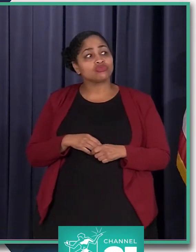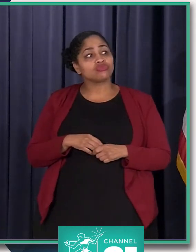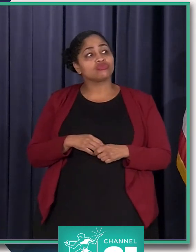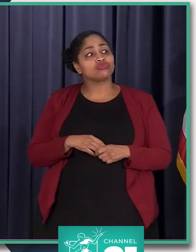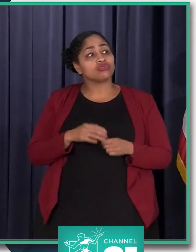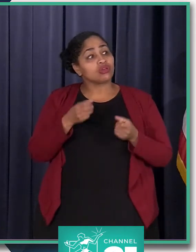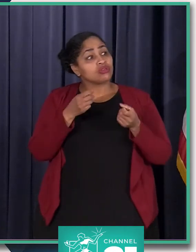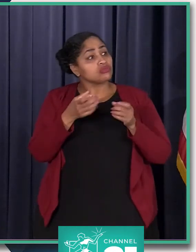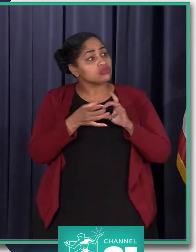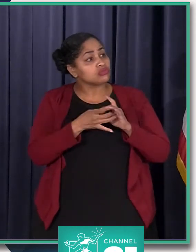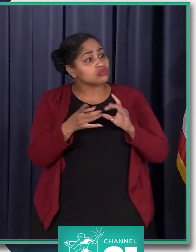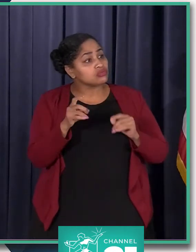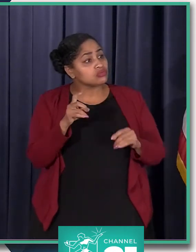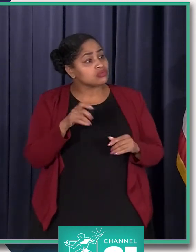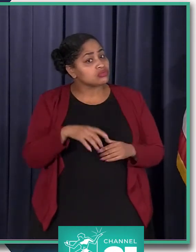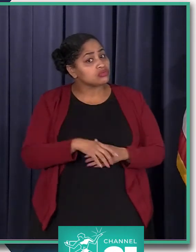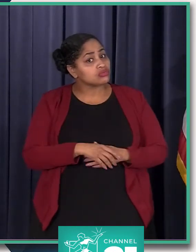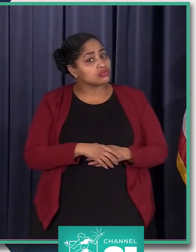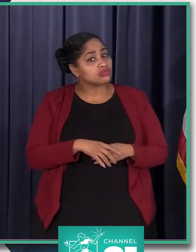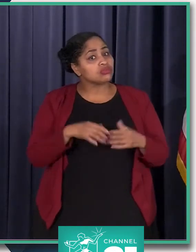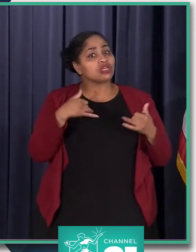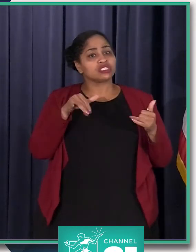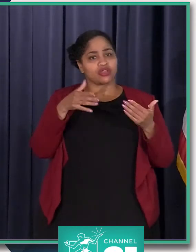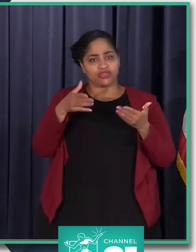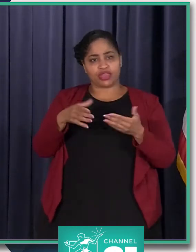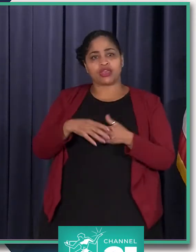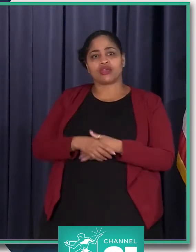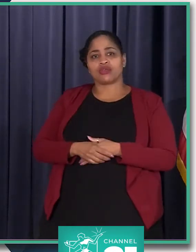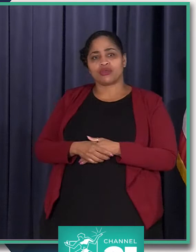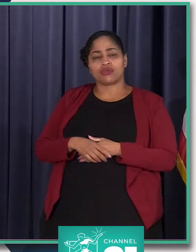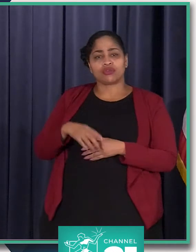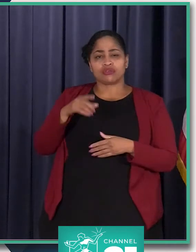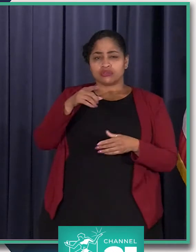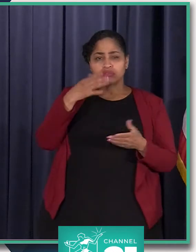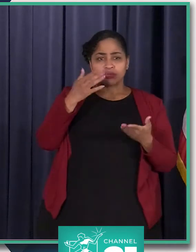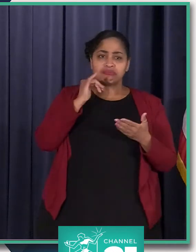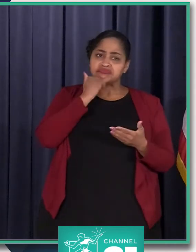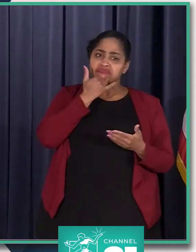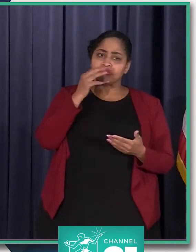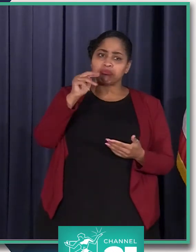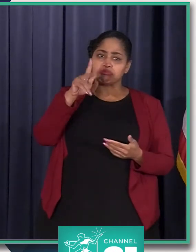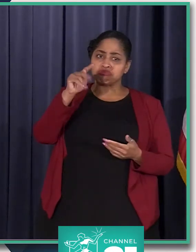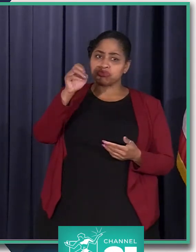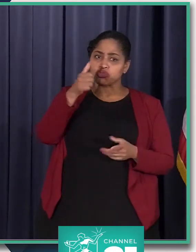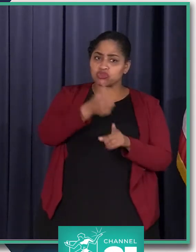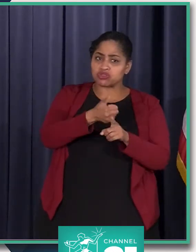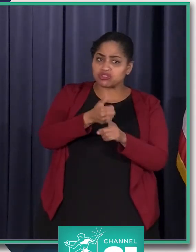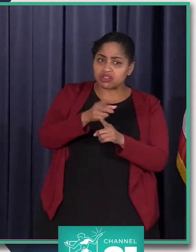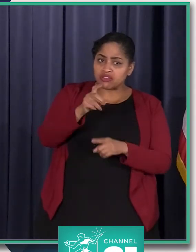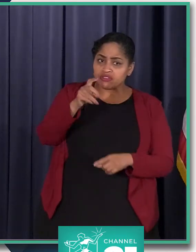Did we lose her? Still there. You may have accidentally muted yourself.